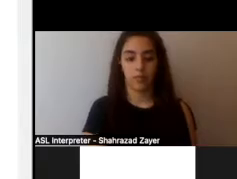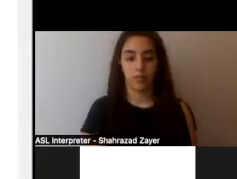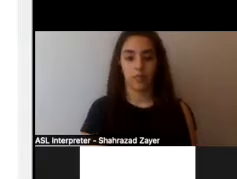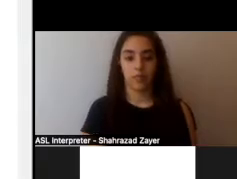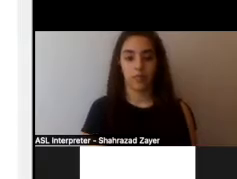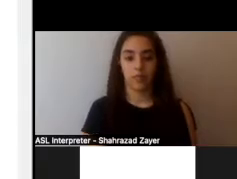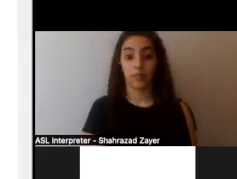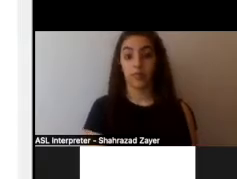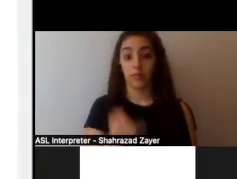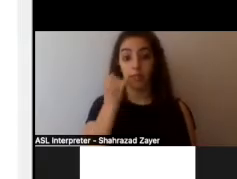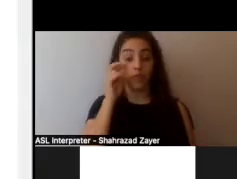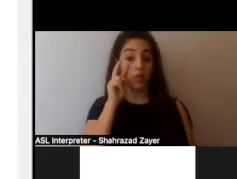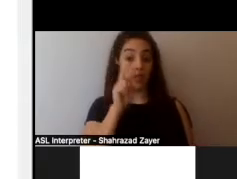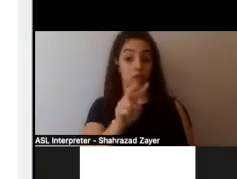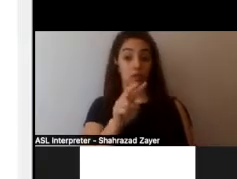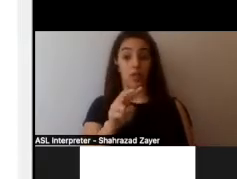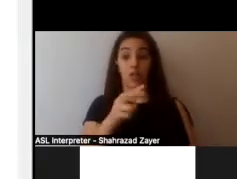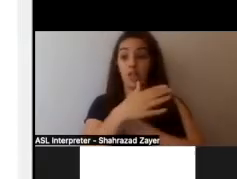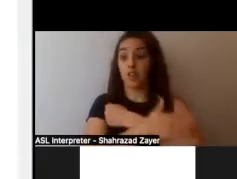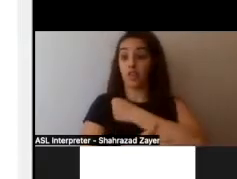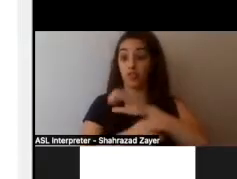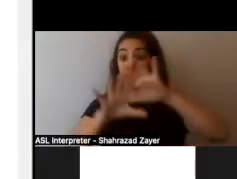If you look nationwide, people 65 and older,